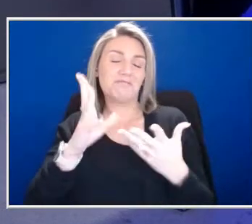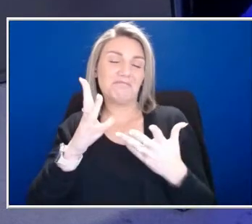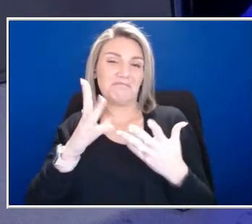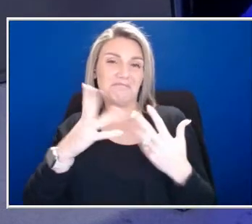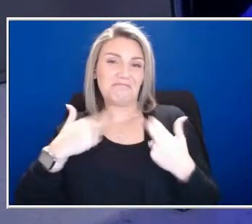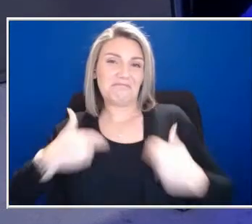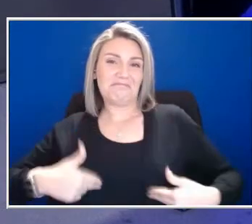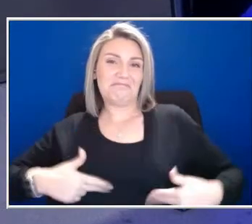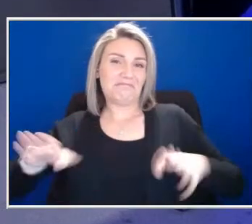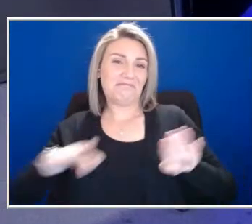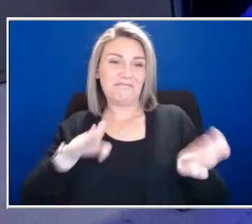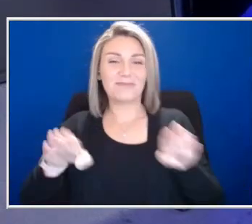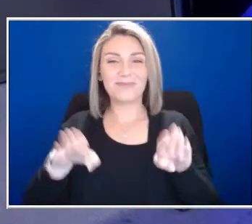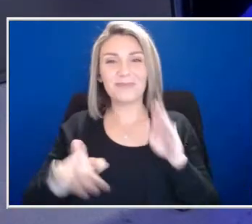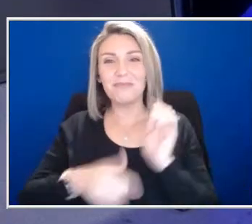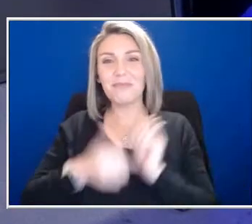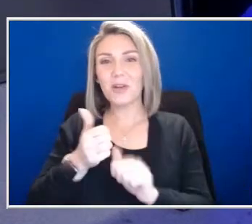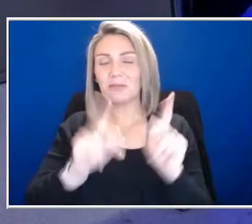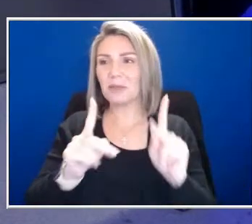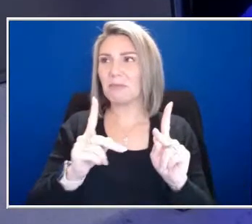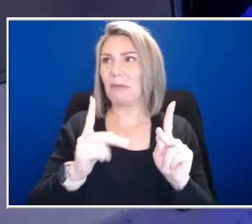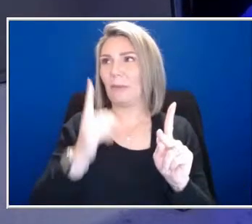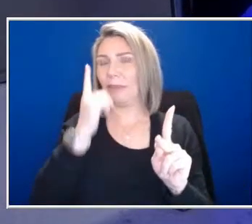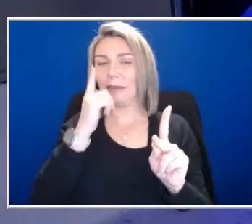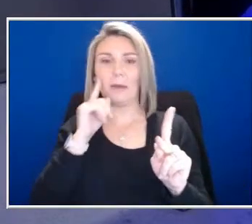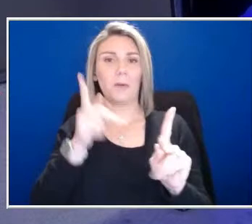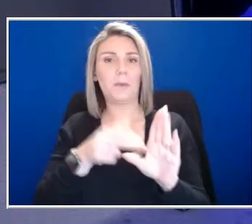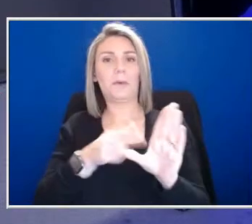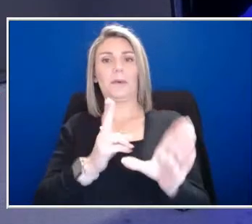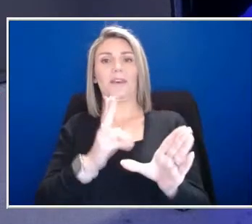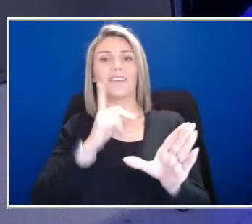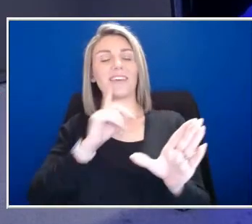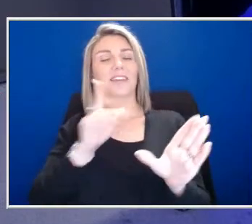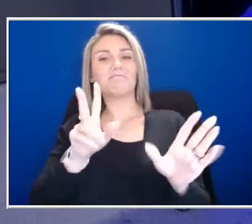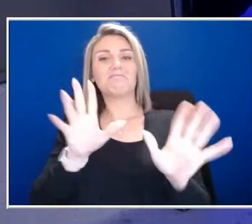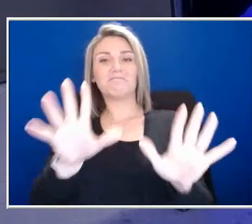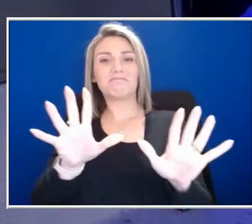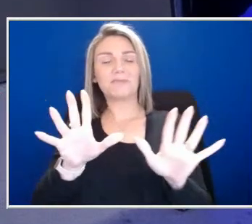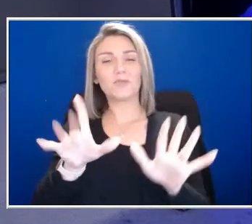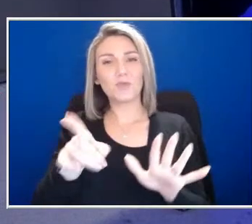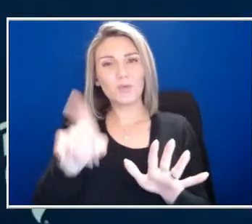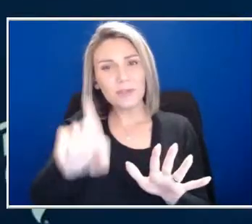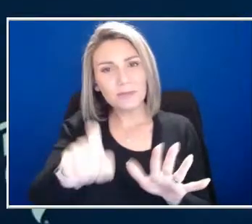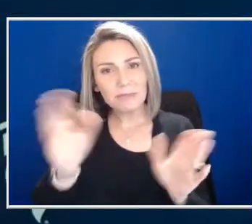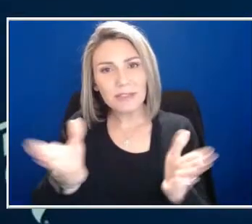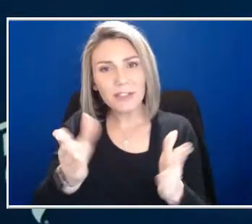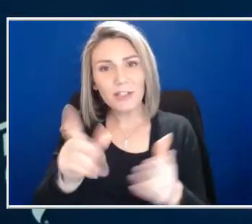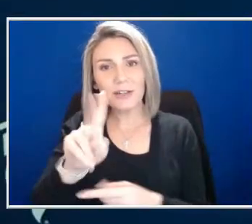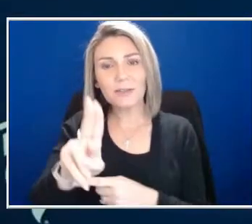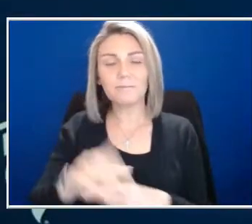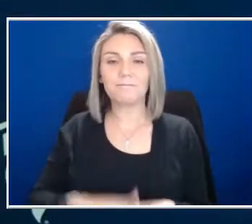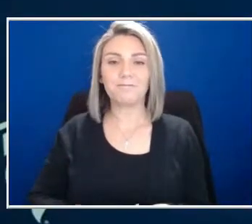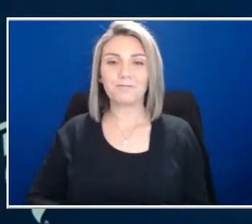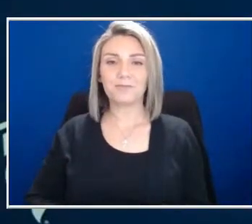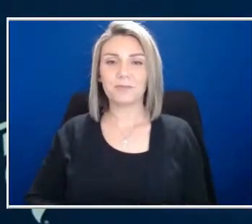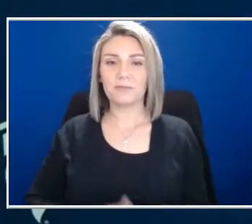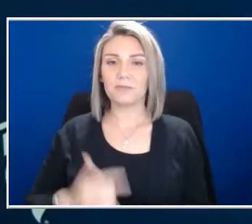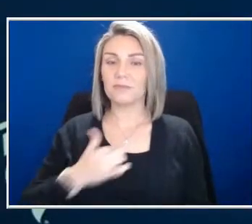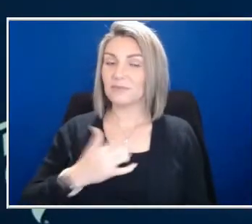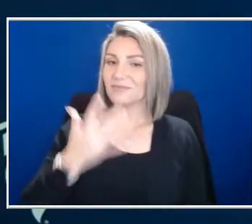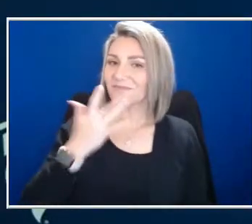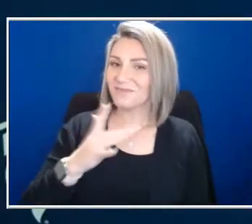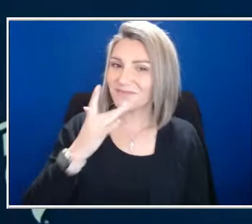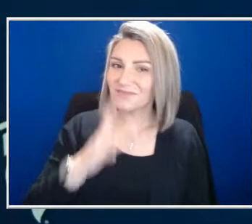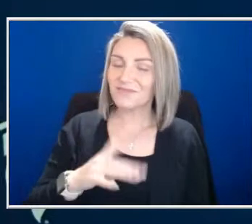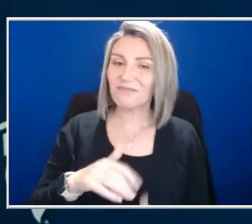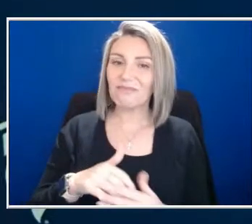would think you just kind of take a step back, but I think who you are is someone who needs to be here. Yeah, you know, I was fortunate in that in the